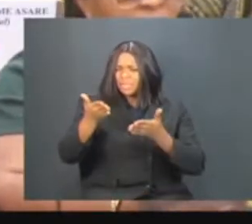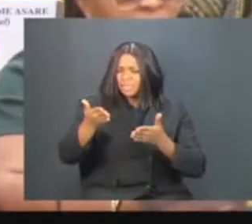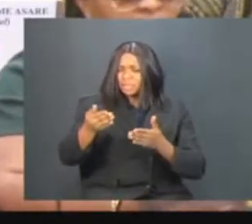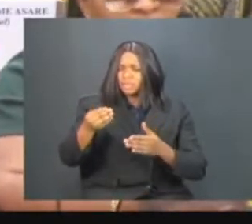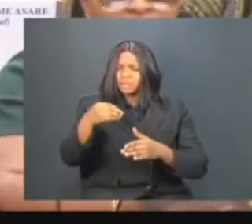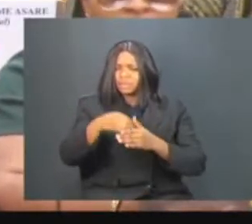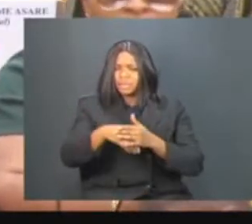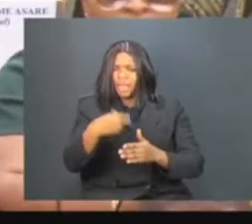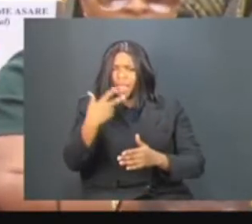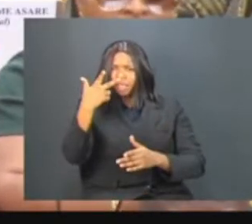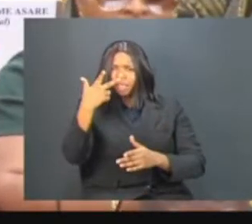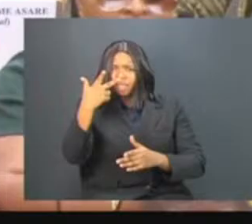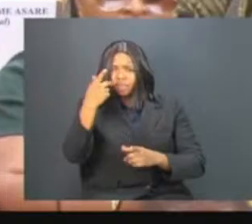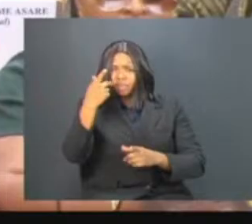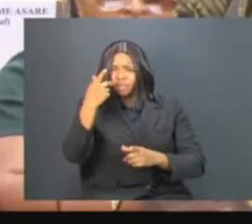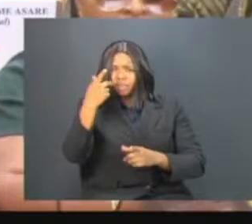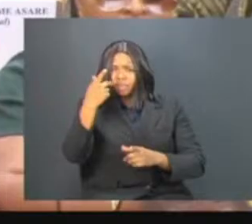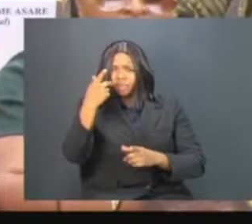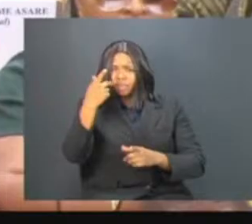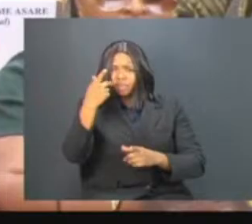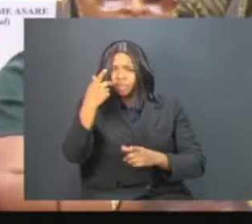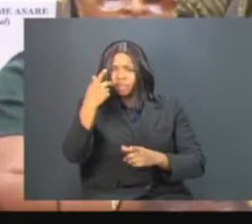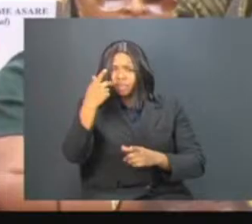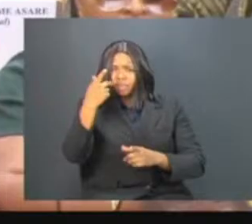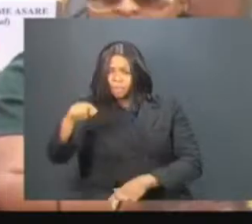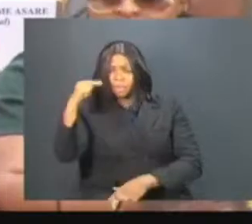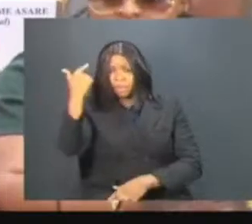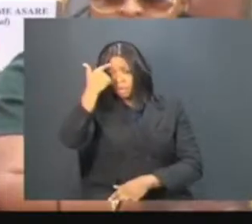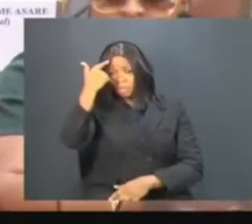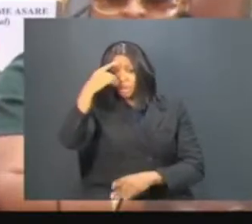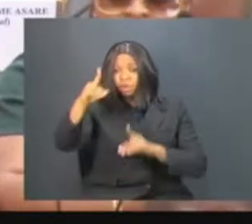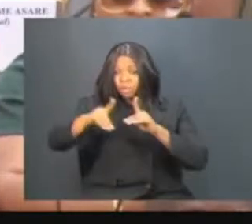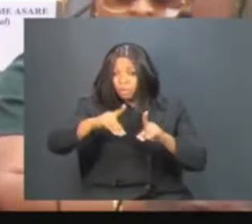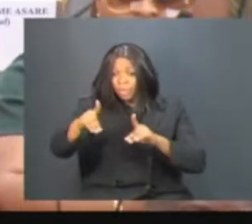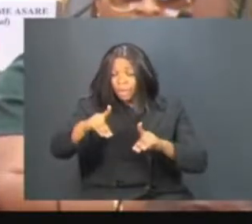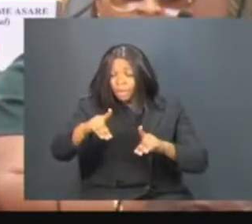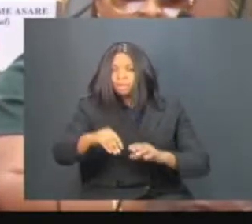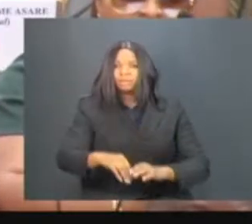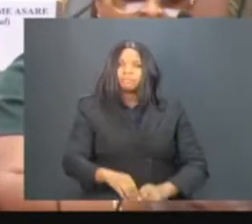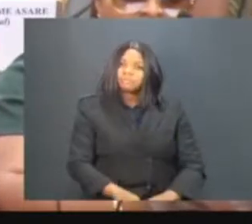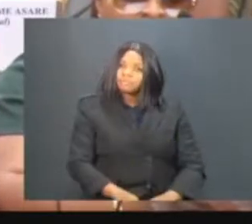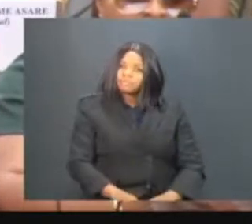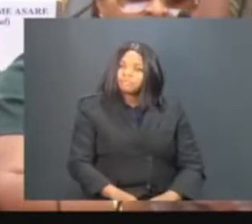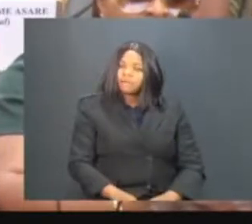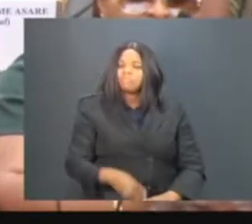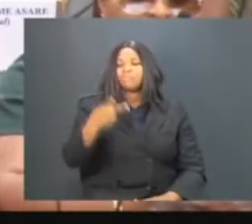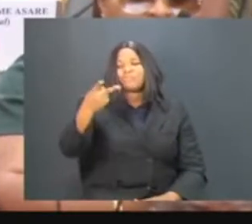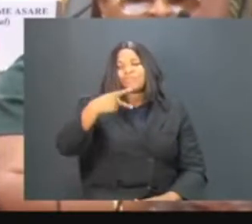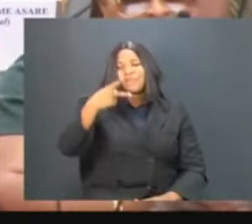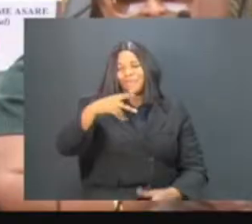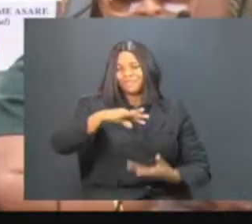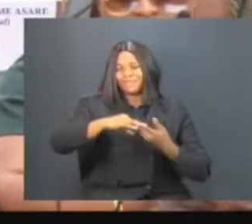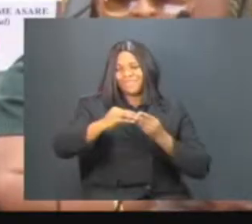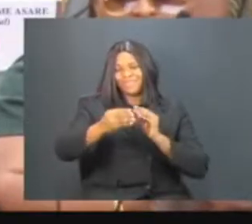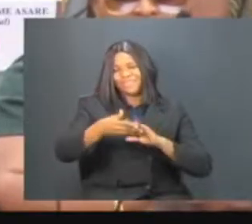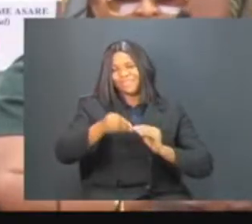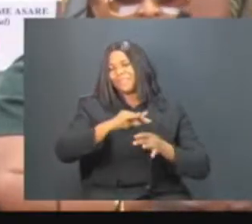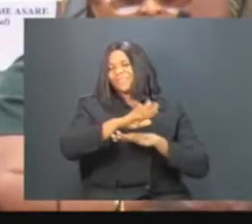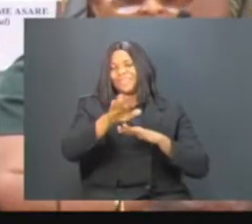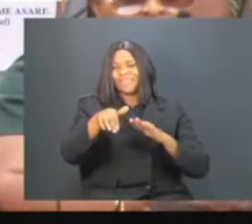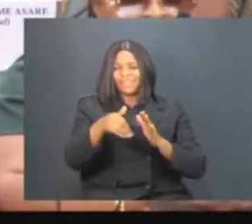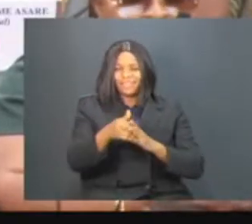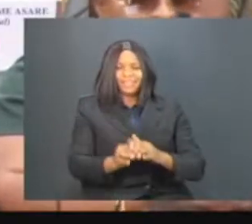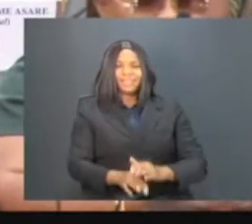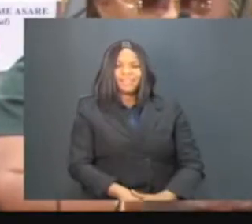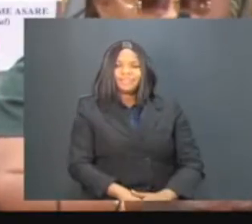months, the MPP government had implemented it. Mr. Speaker, you and I know the story of the free senior high school